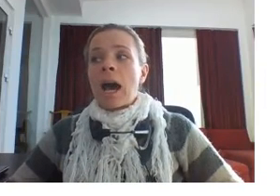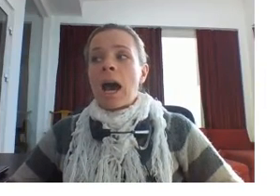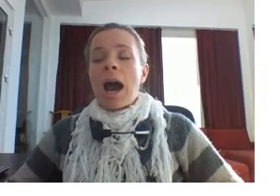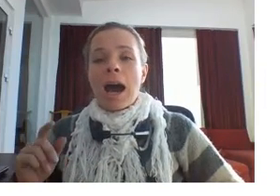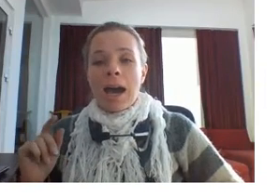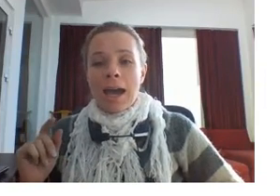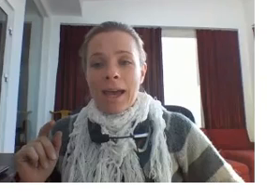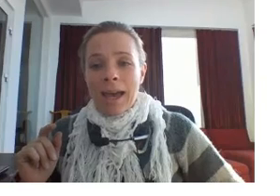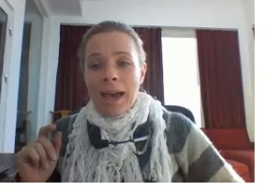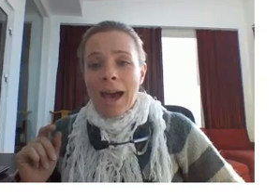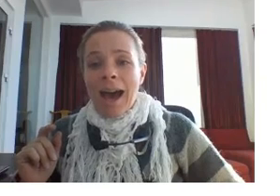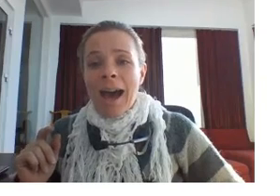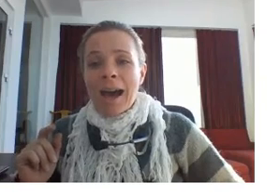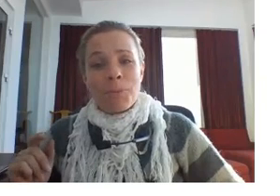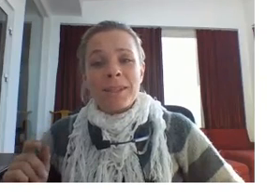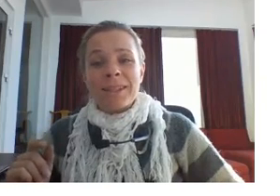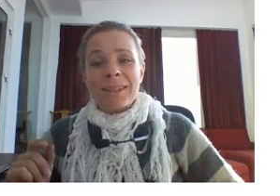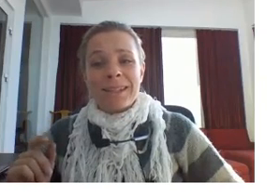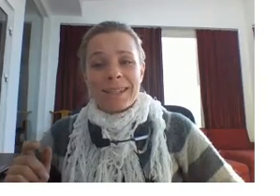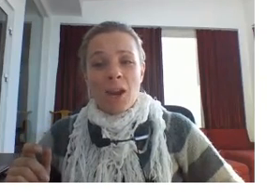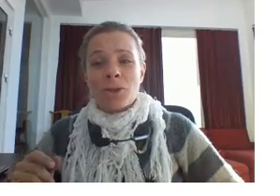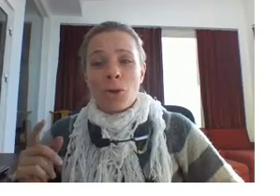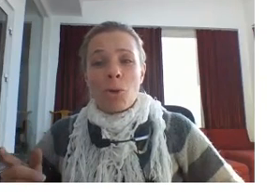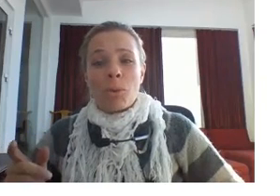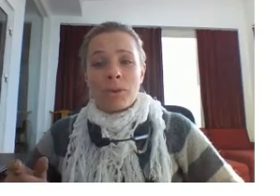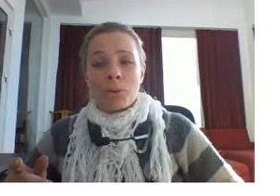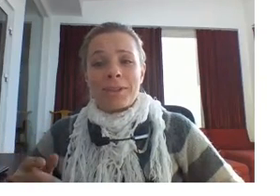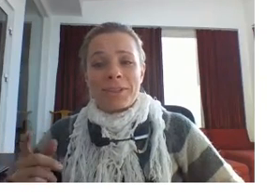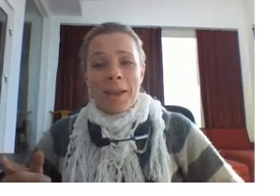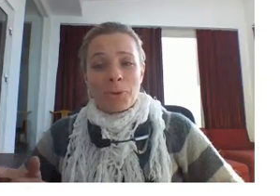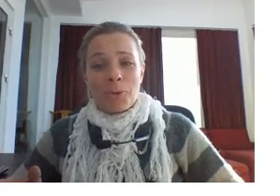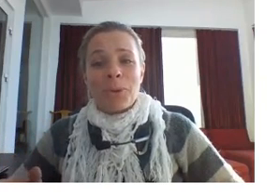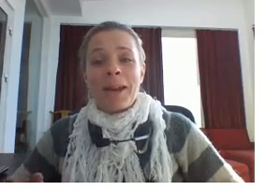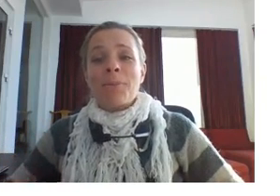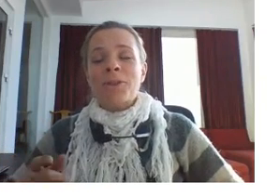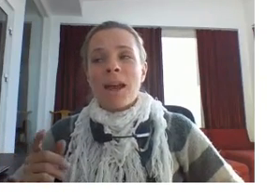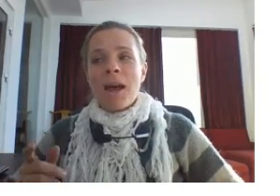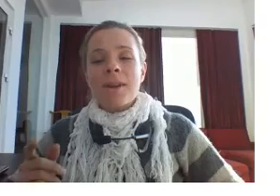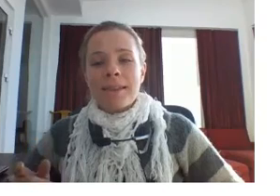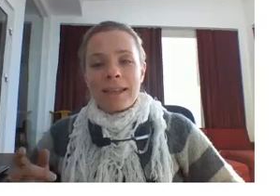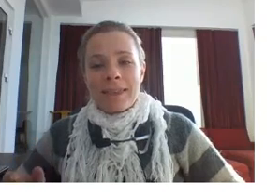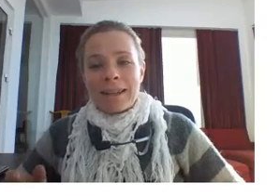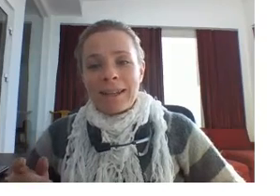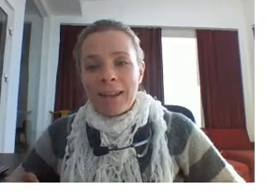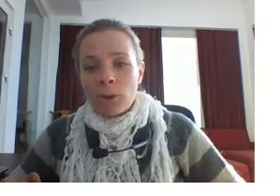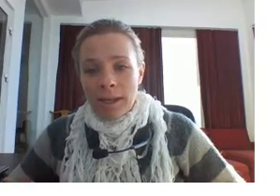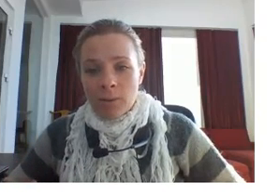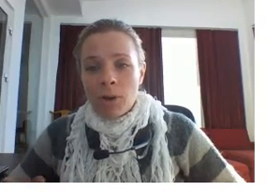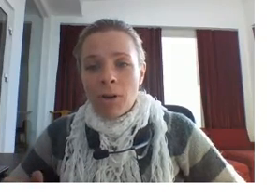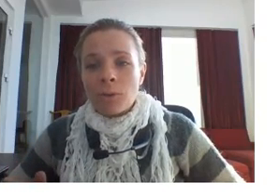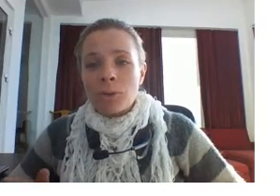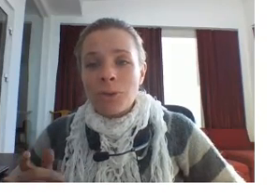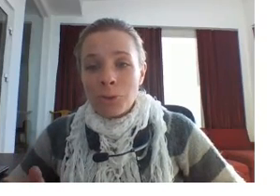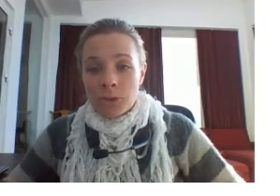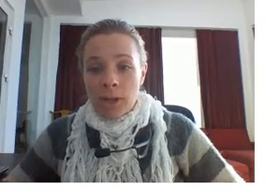that I'm a bit scared to go with you in the same group because I'm not in that level